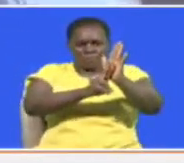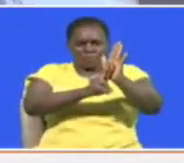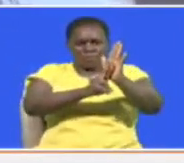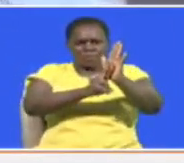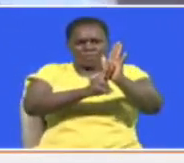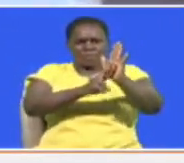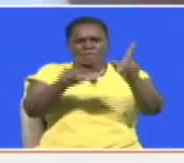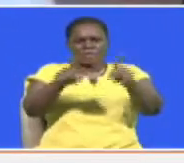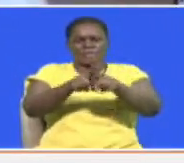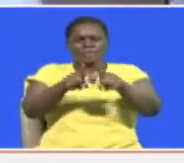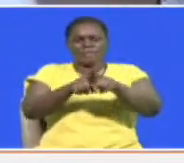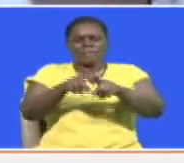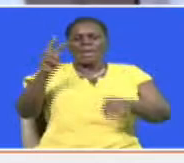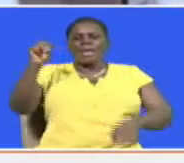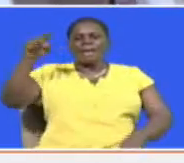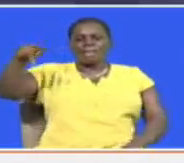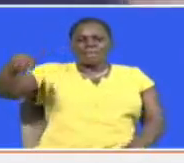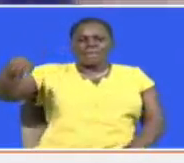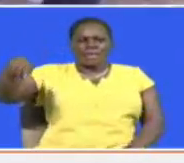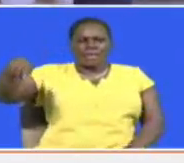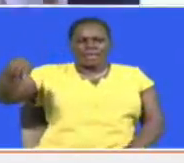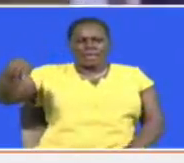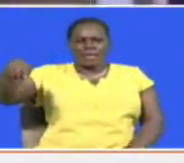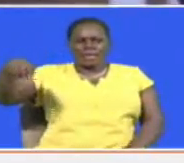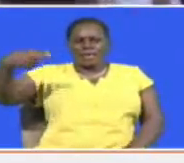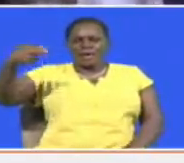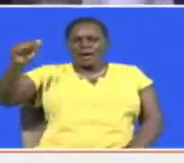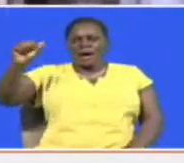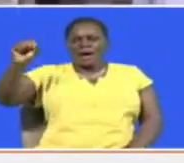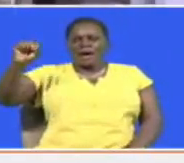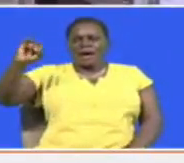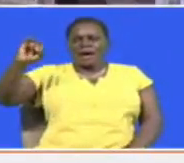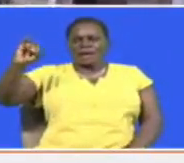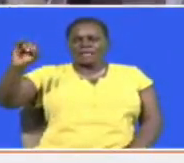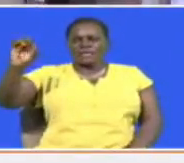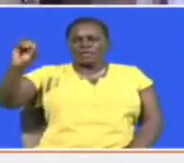Mbeyu, and Magarini member of parliament Harrison Kombe.